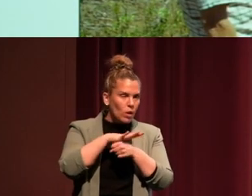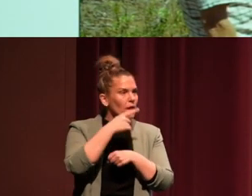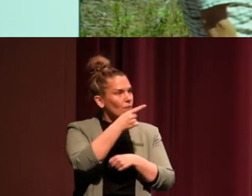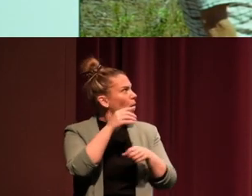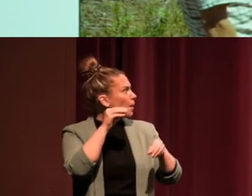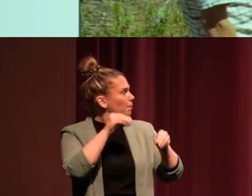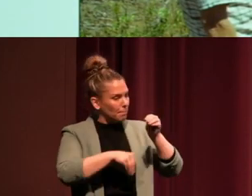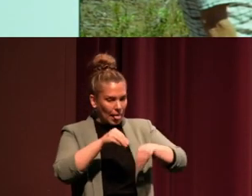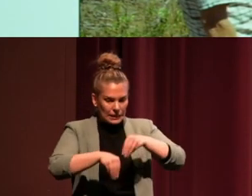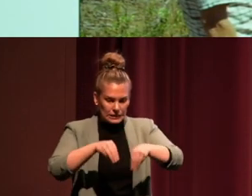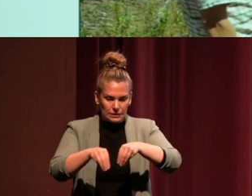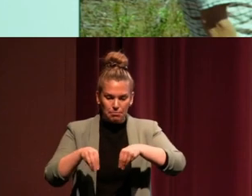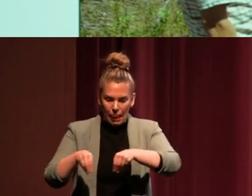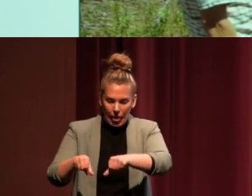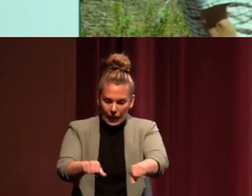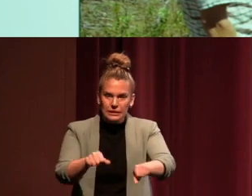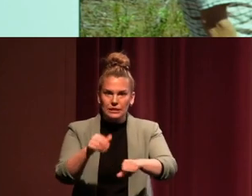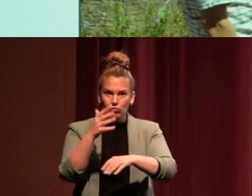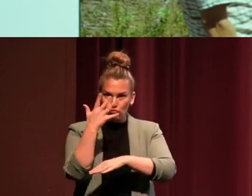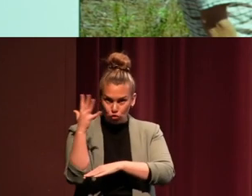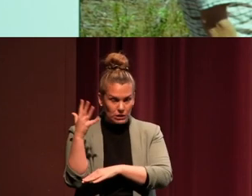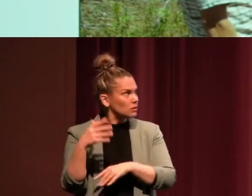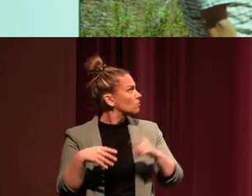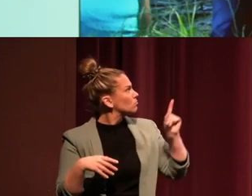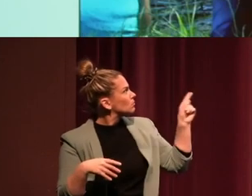a wildfire.